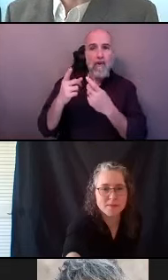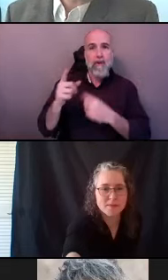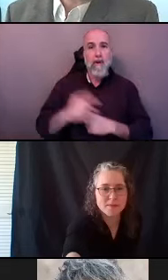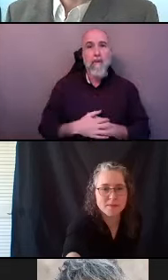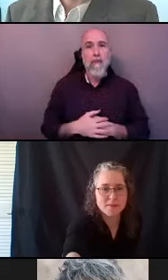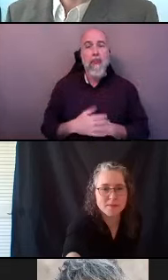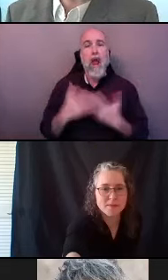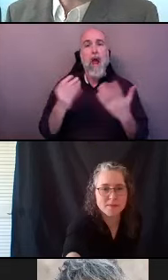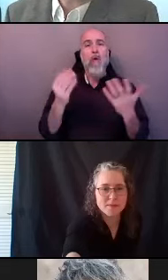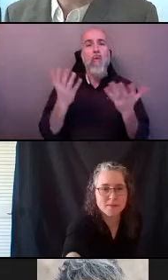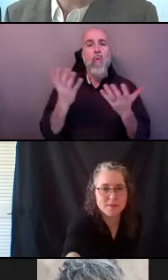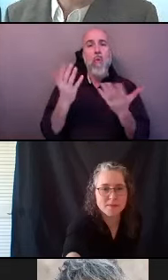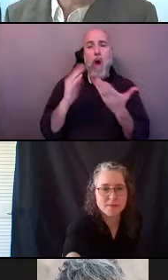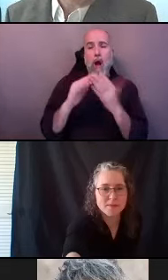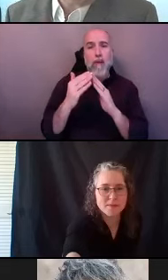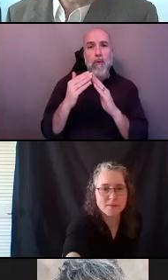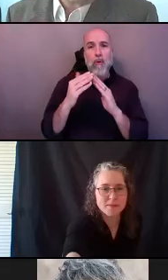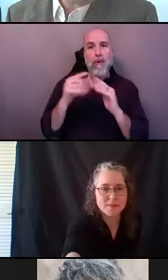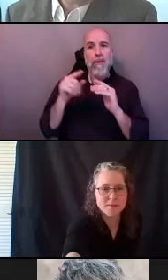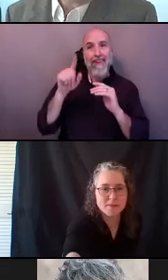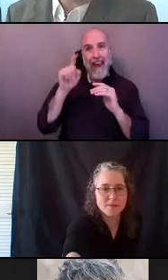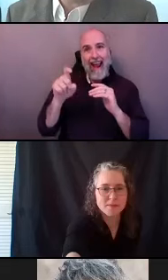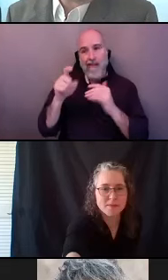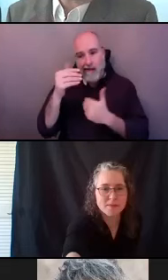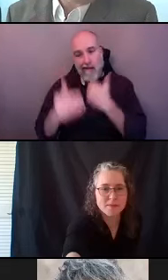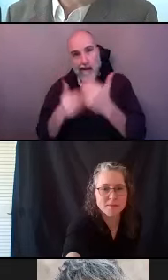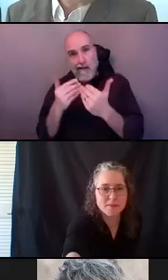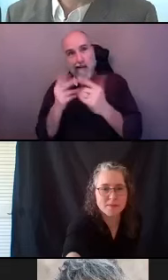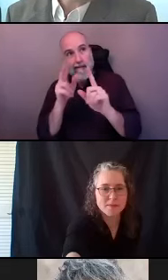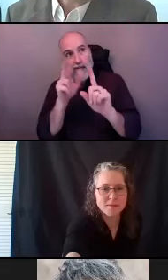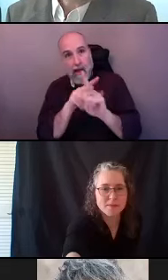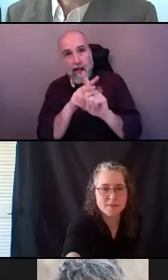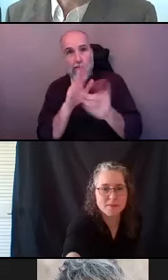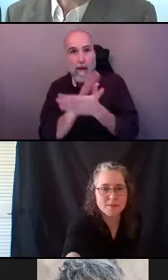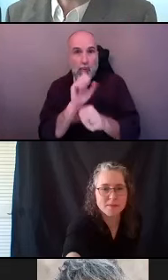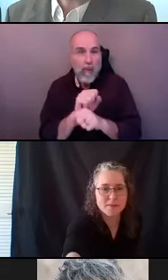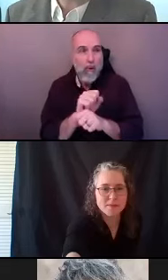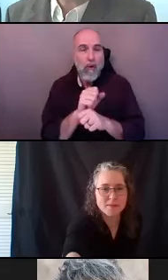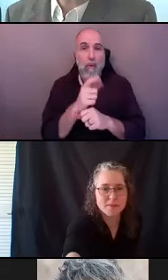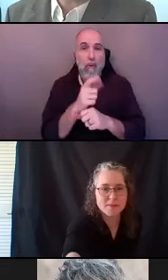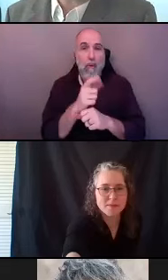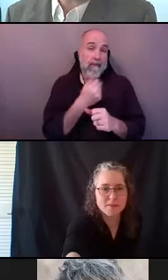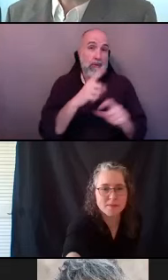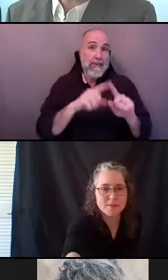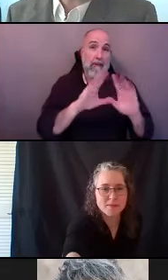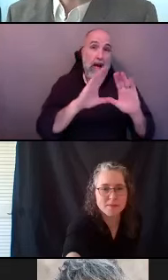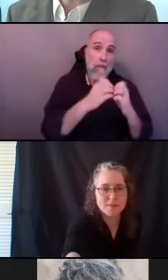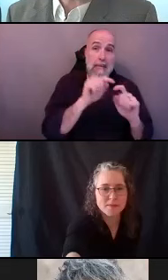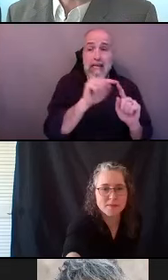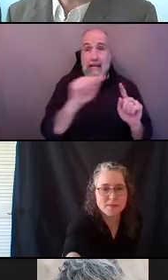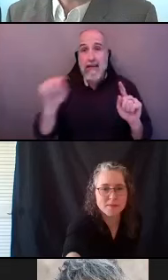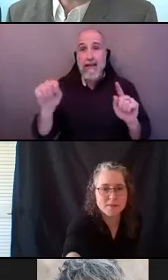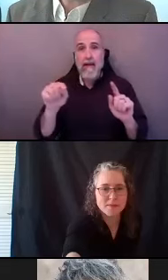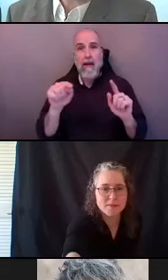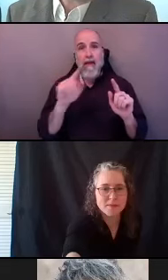What committees does the process have to go through? You may have a few different committees that it works